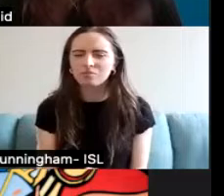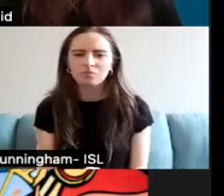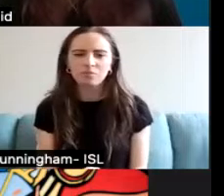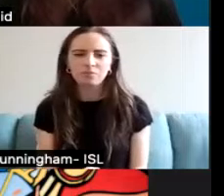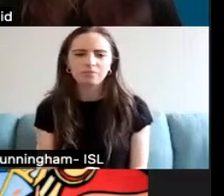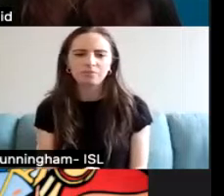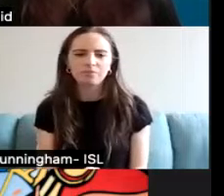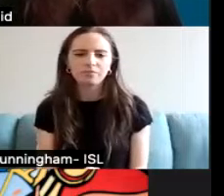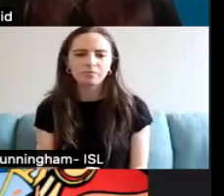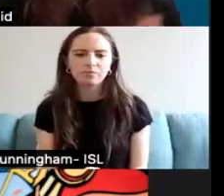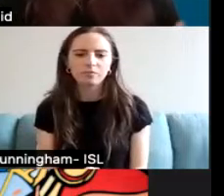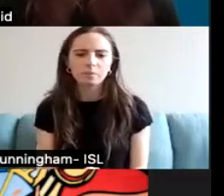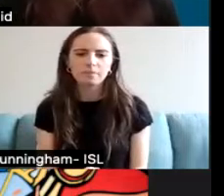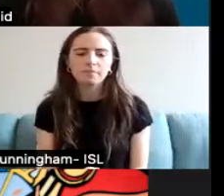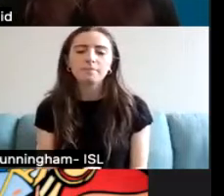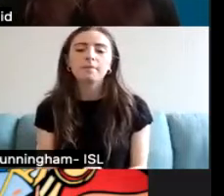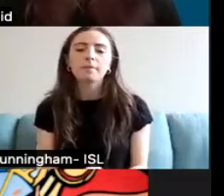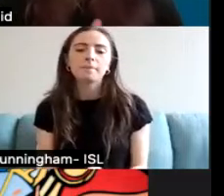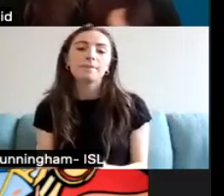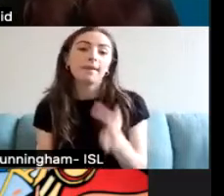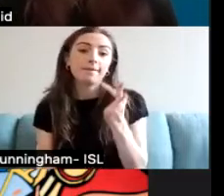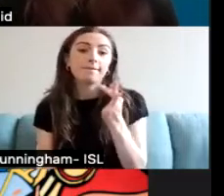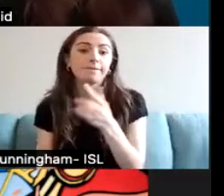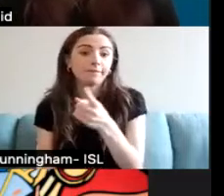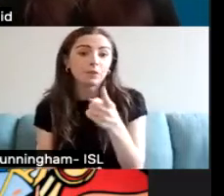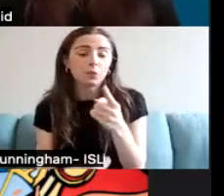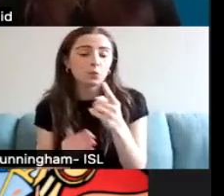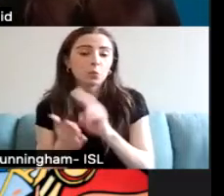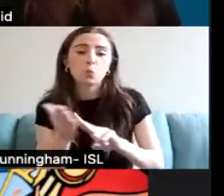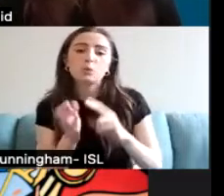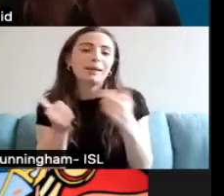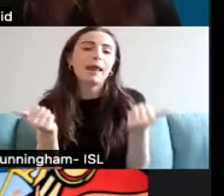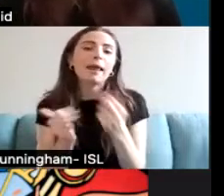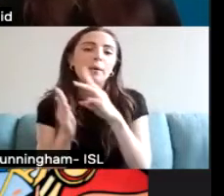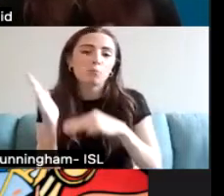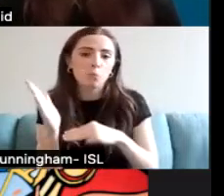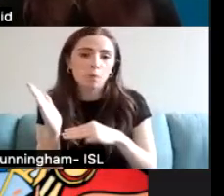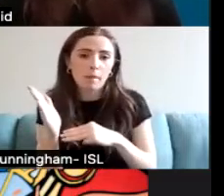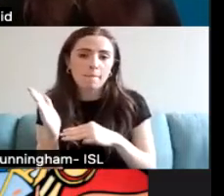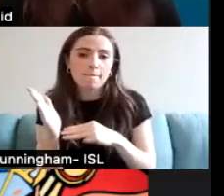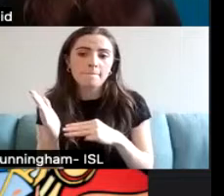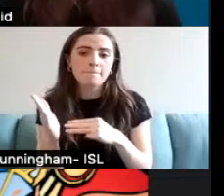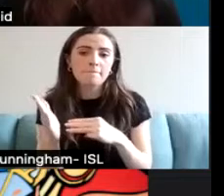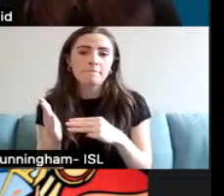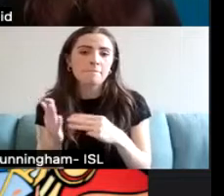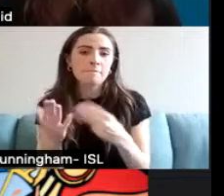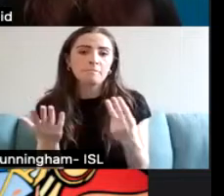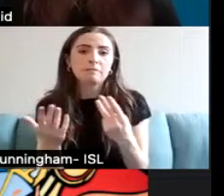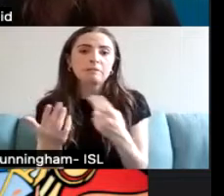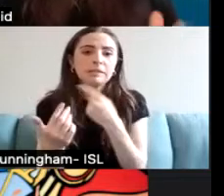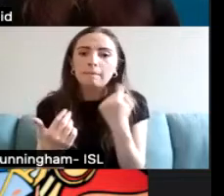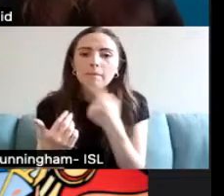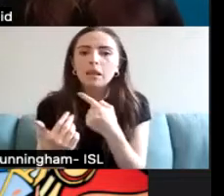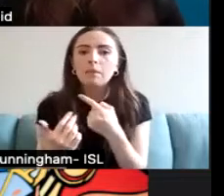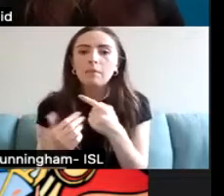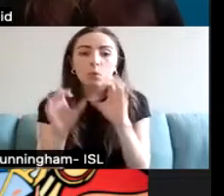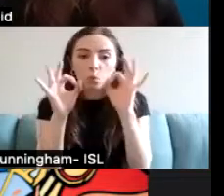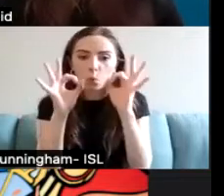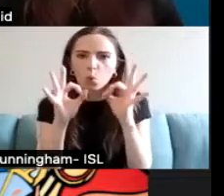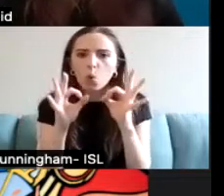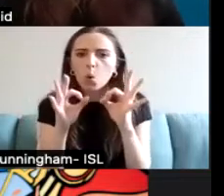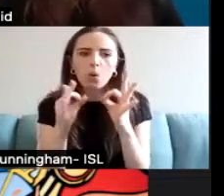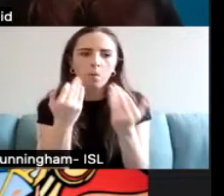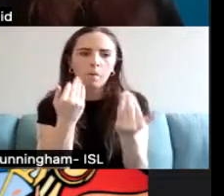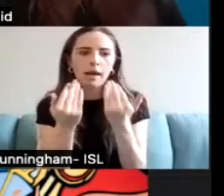And basically, if you're using a program, any sort of software, it's as simple as going to Google and saying, how do I add